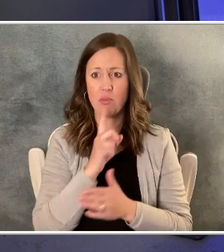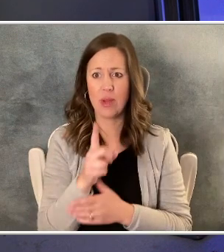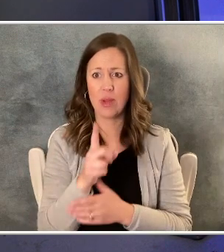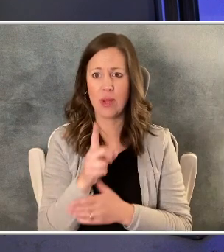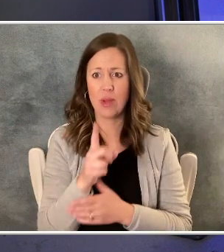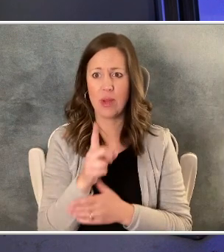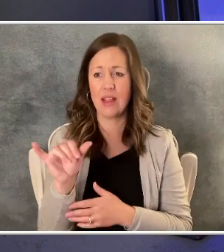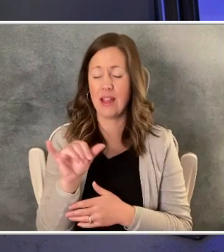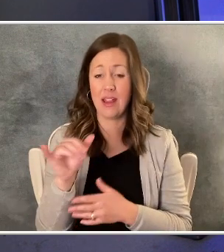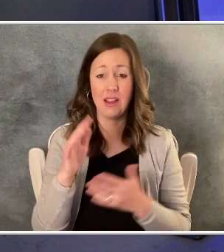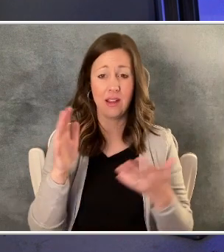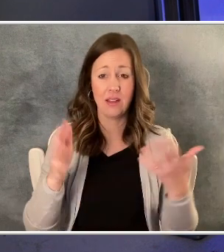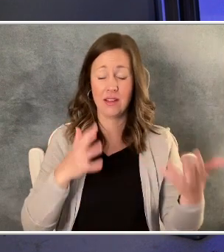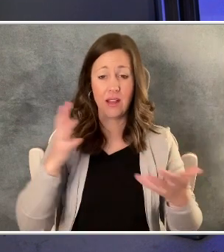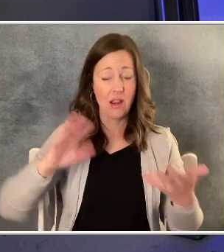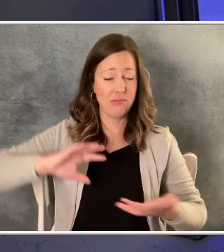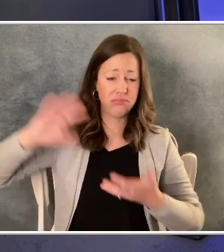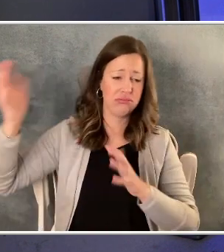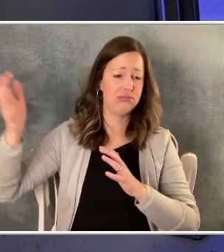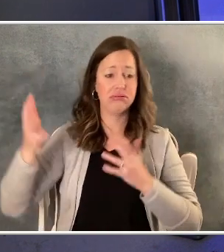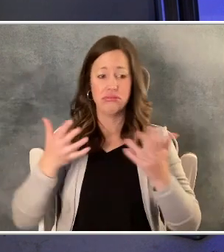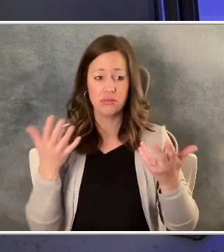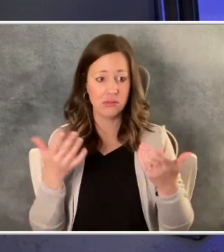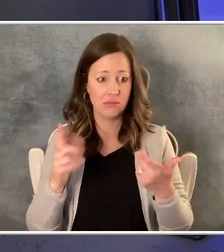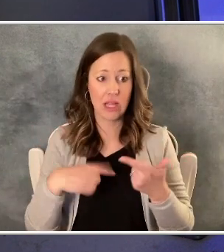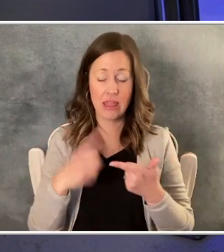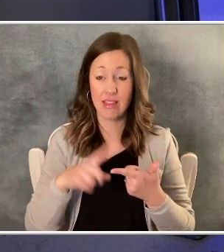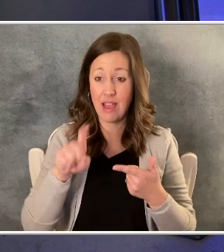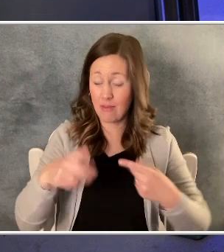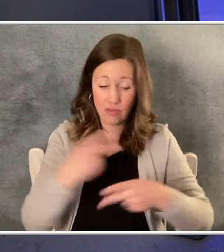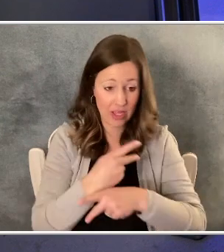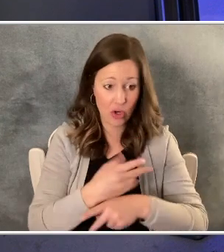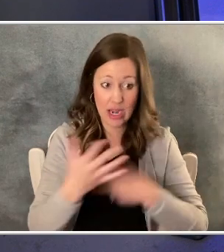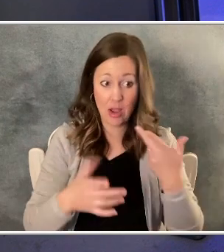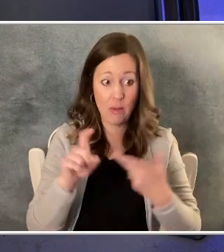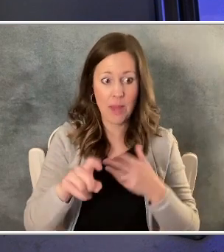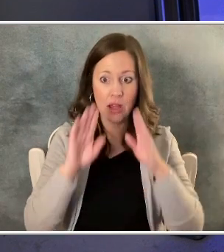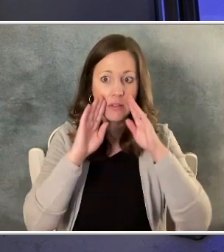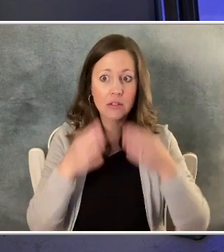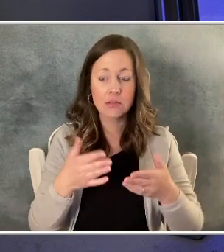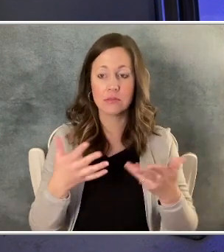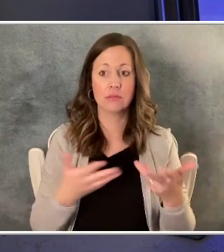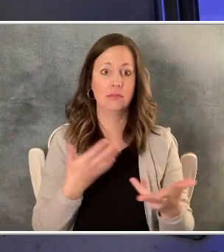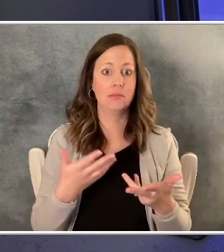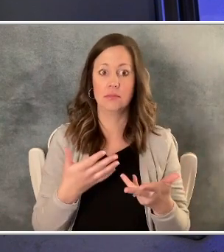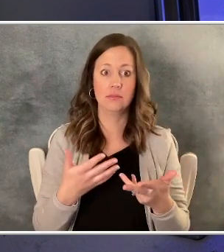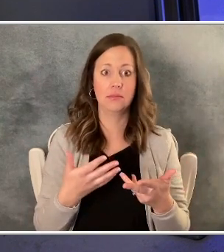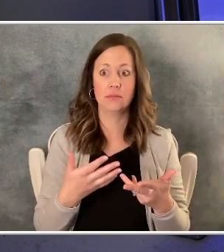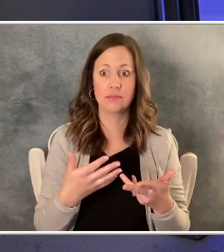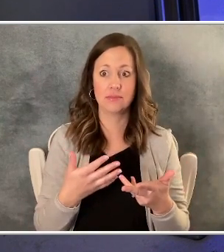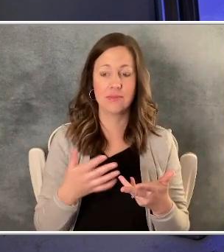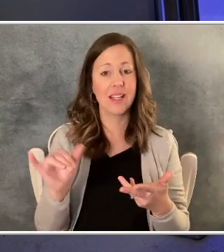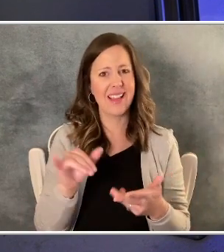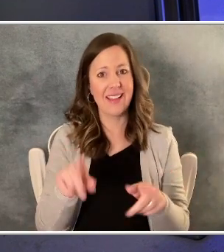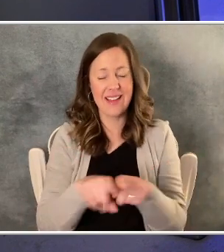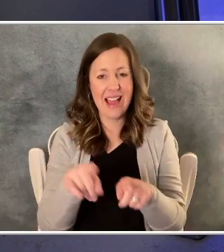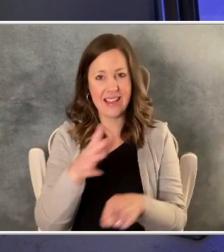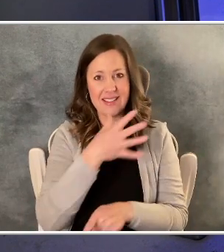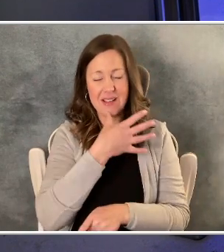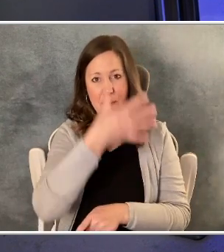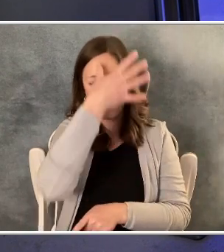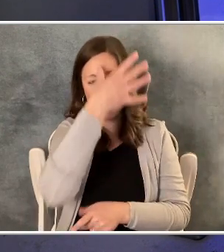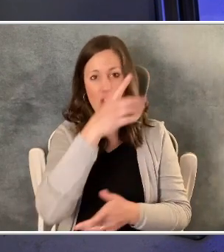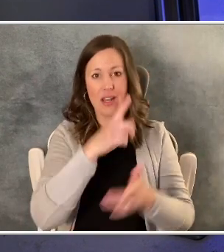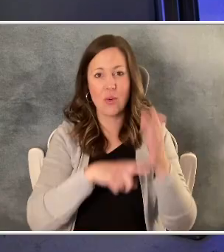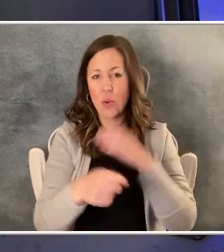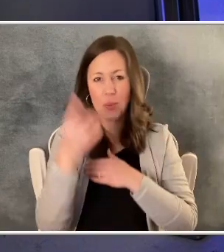of just get into fight mode where we got to figure this out? We got to get her across the finish line. As a parent, what's going through the